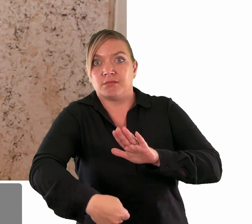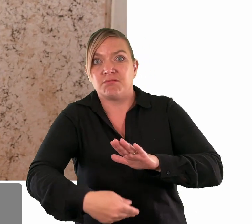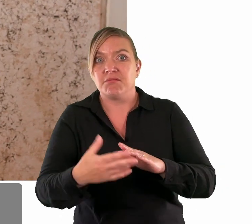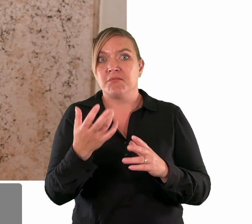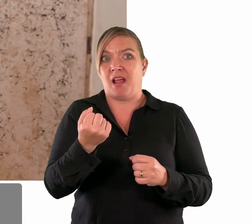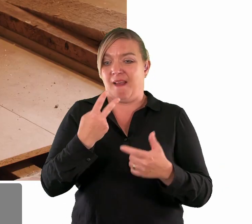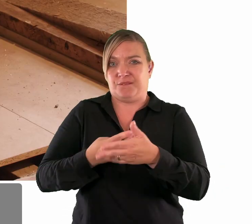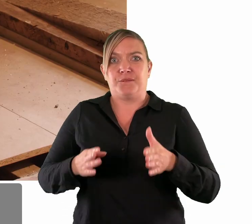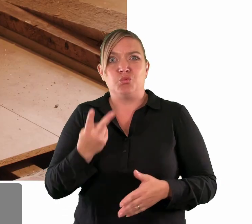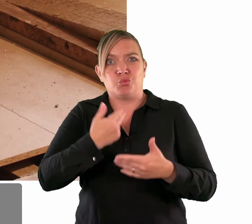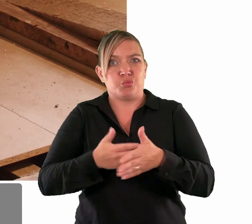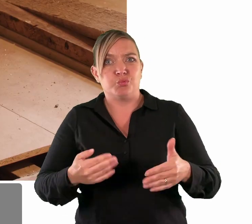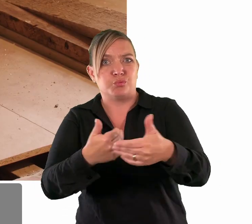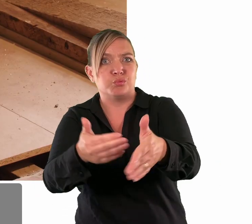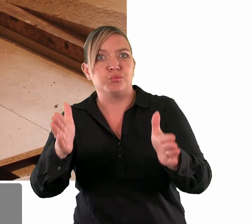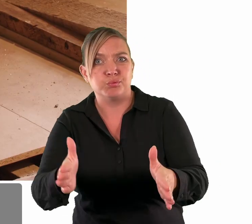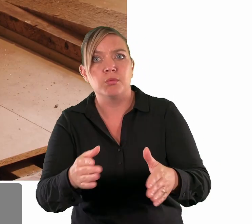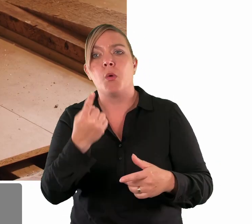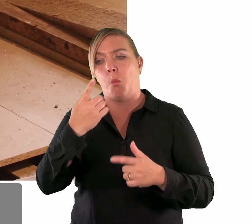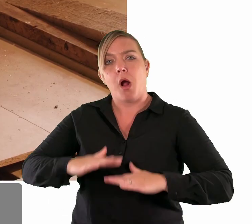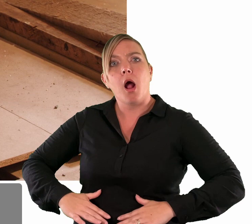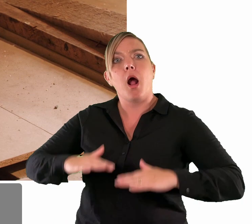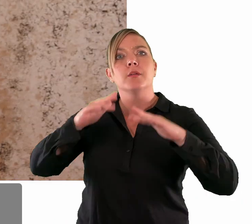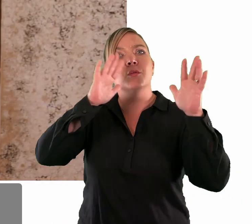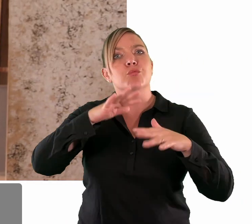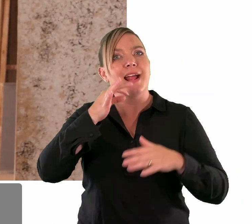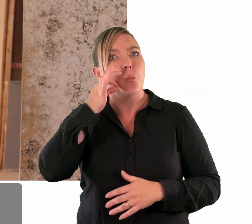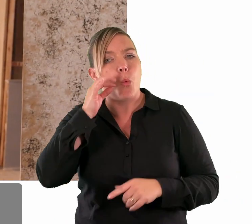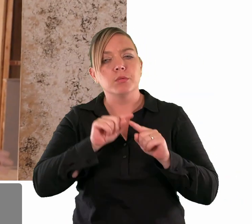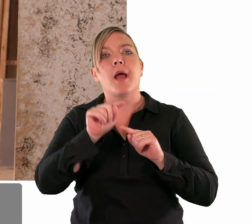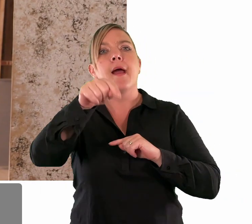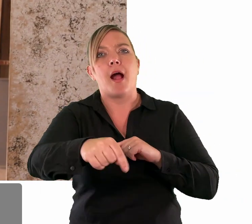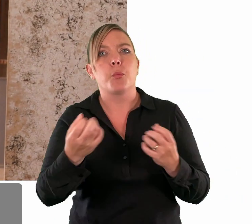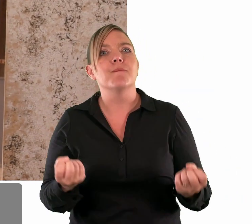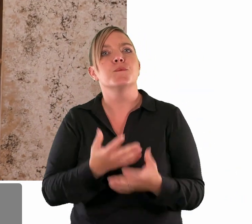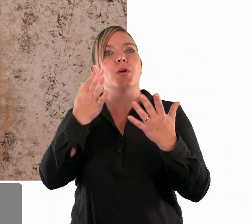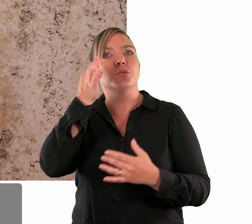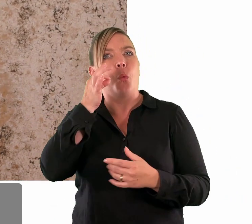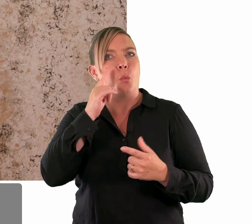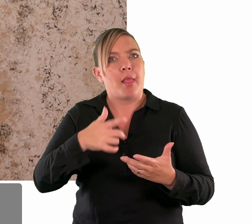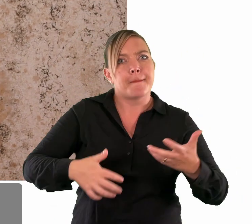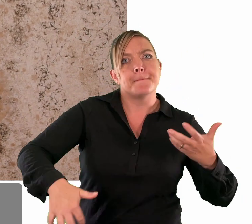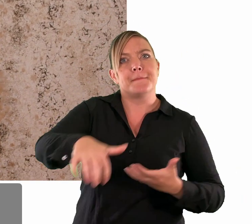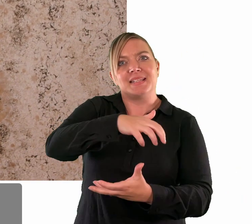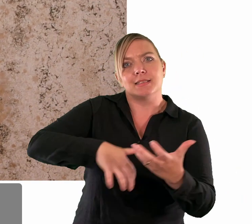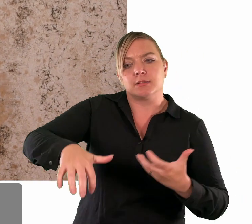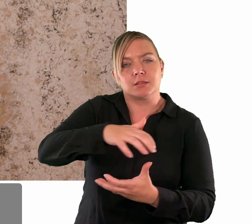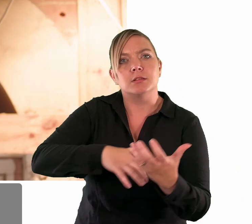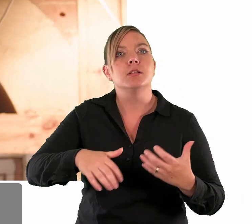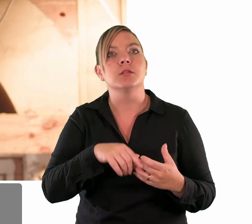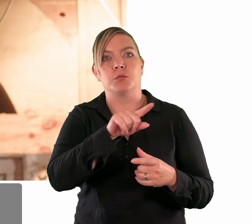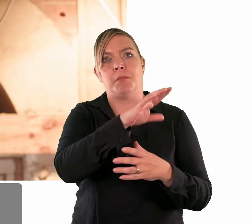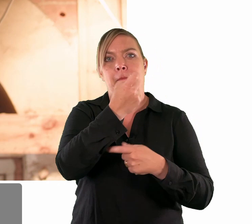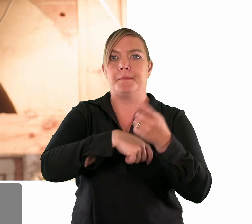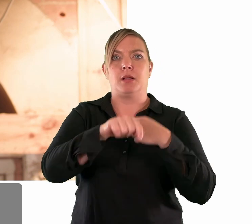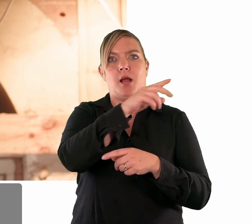two pits. One will be with rainwater, the other one will have tap water that will mix in the area where you would actually immerse